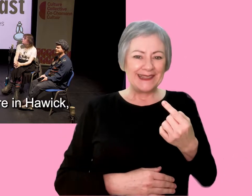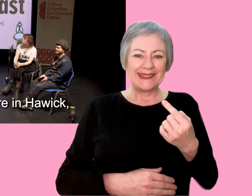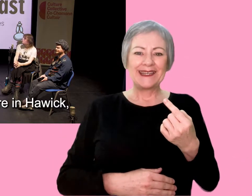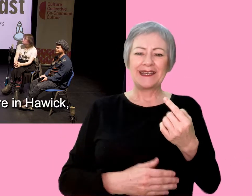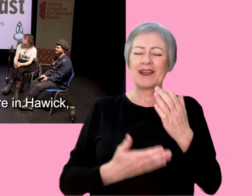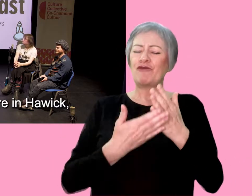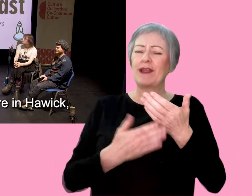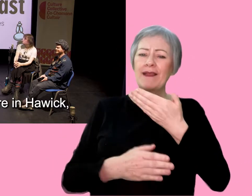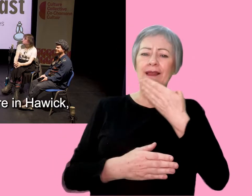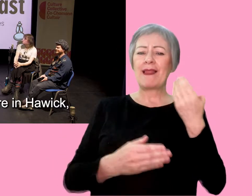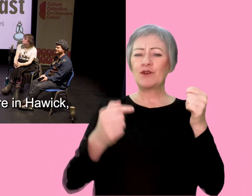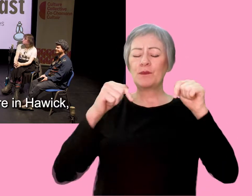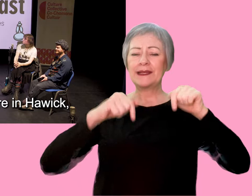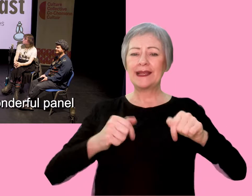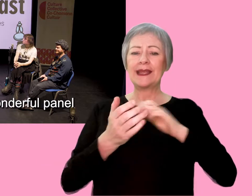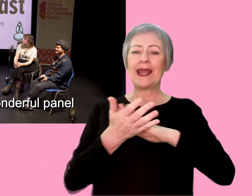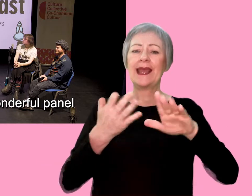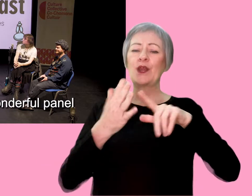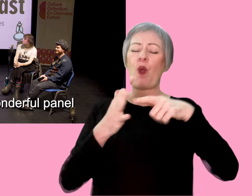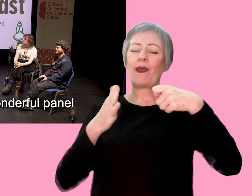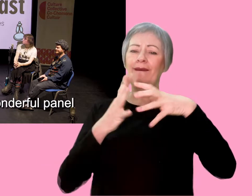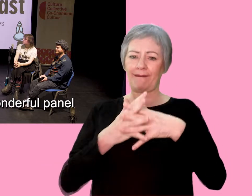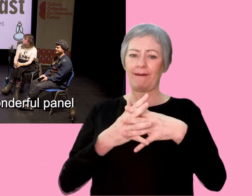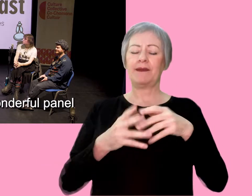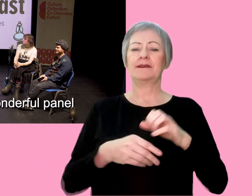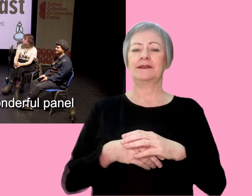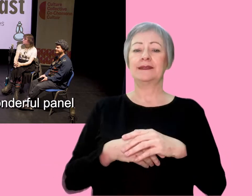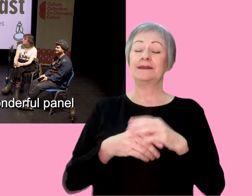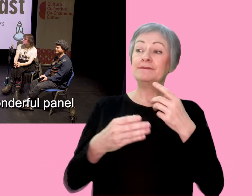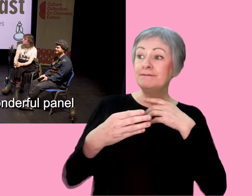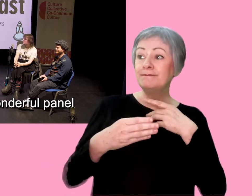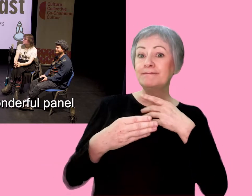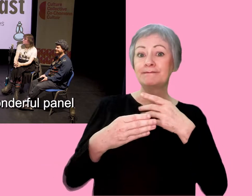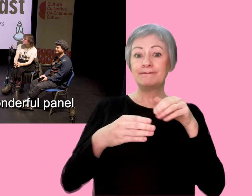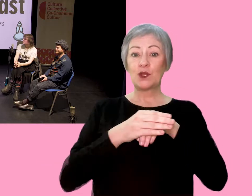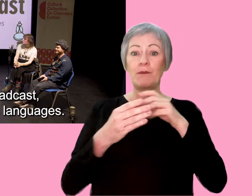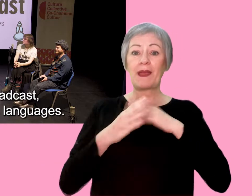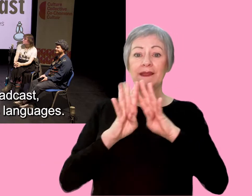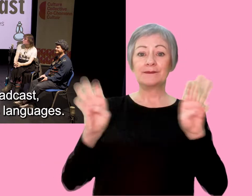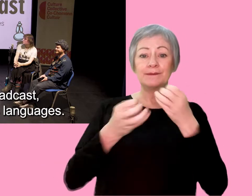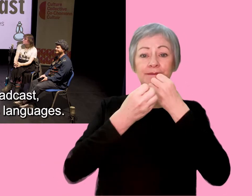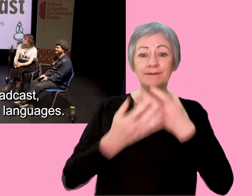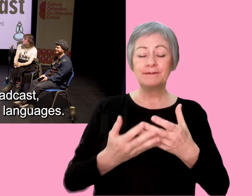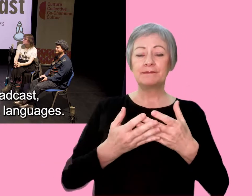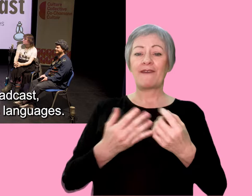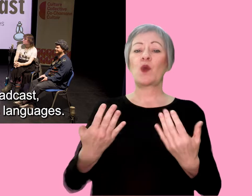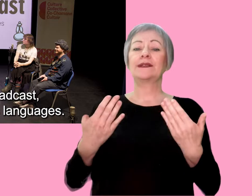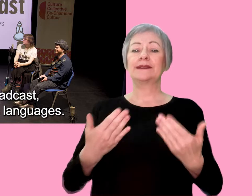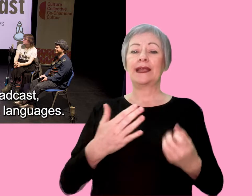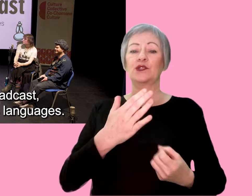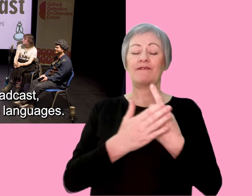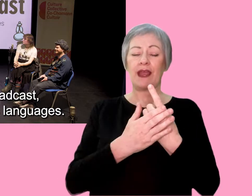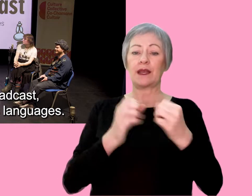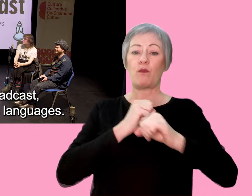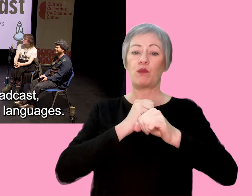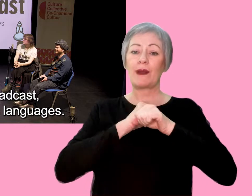So it is really nice to be here in Hawick, especially joined by this wonderful panel for today's event,